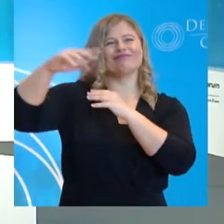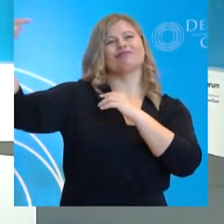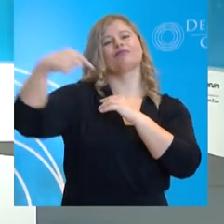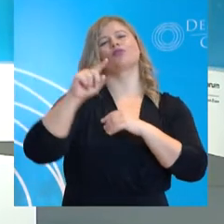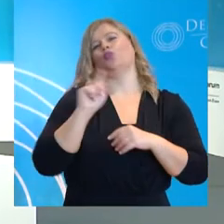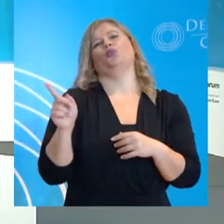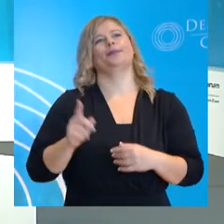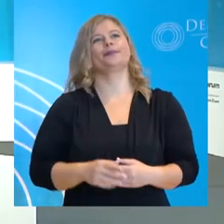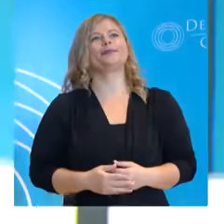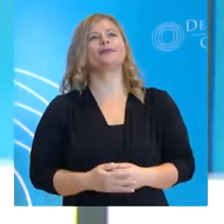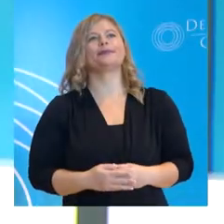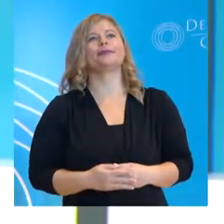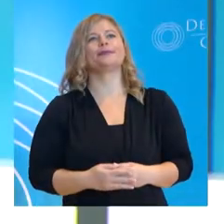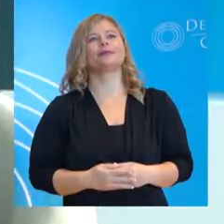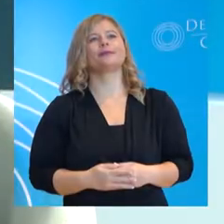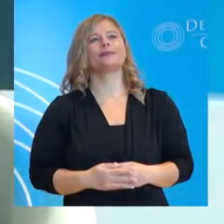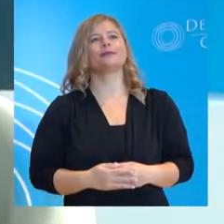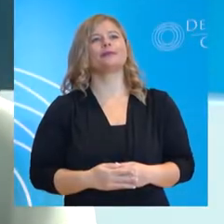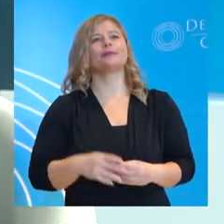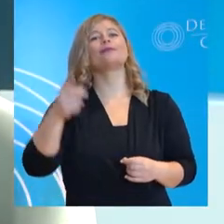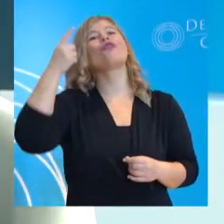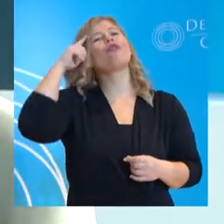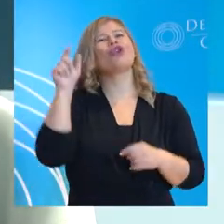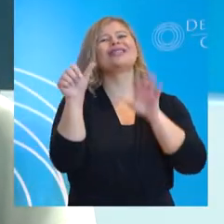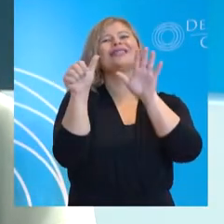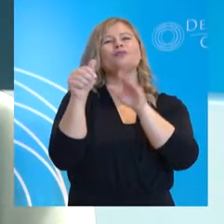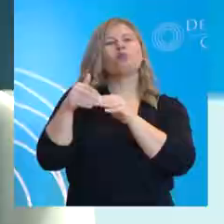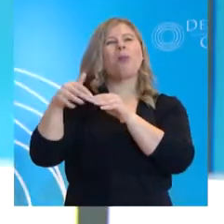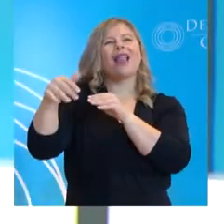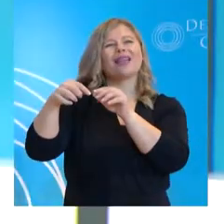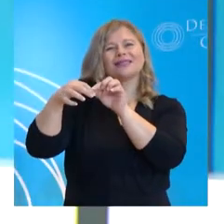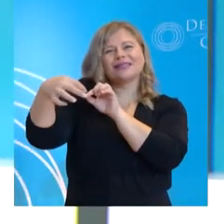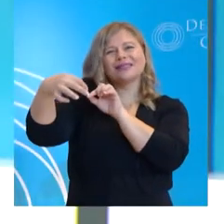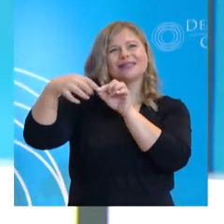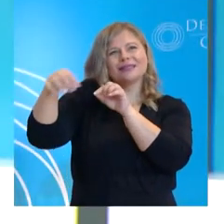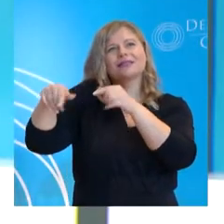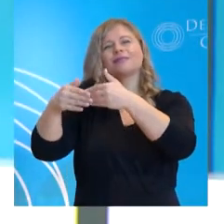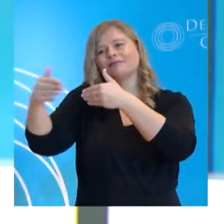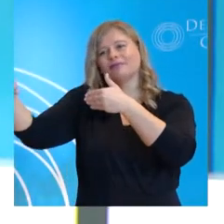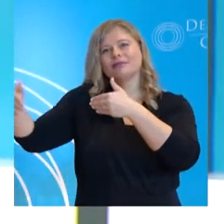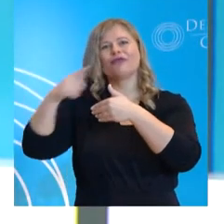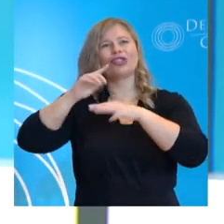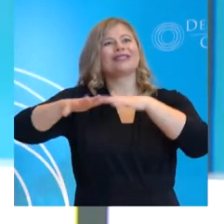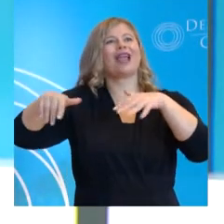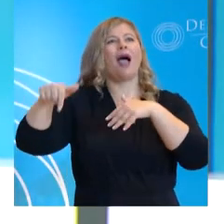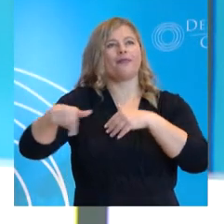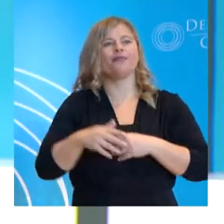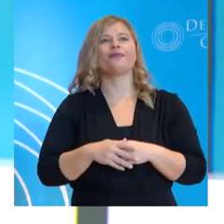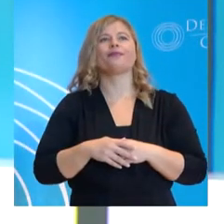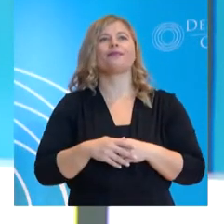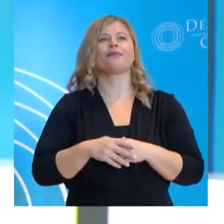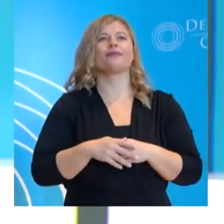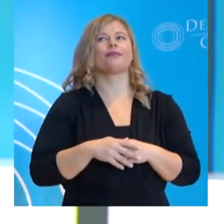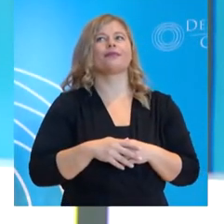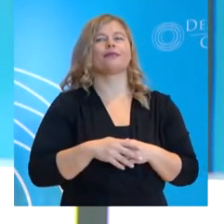extensive. Indeed. And we should not forget Greece. Historically, I mean,